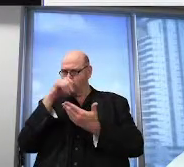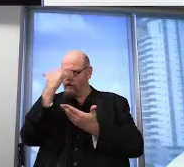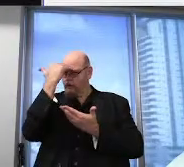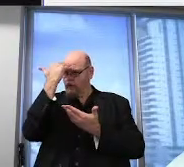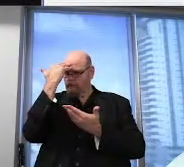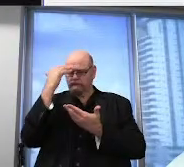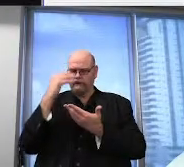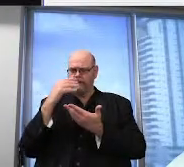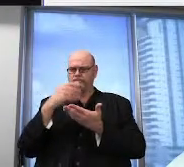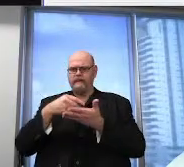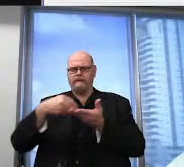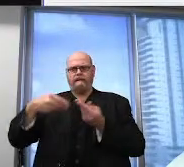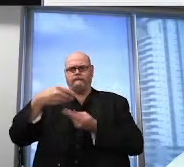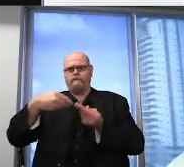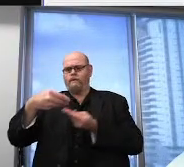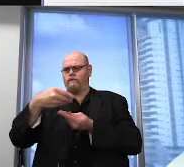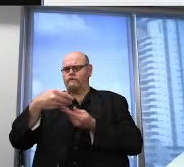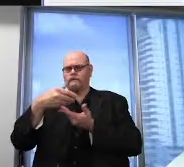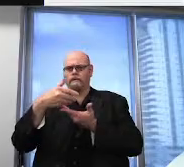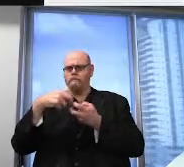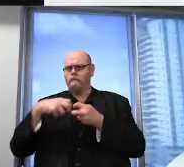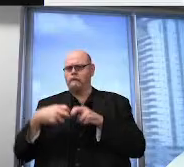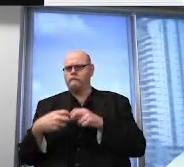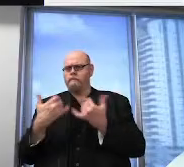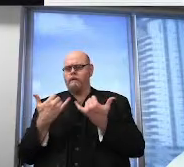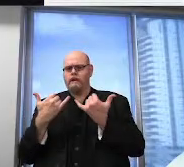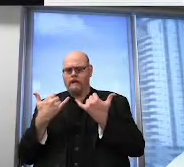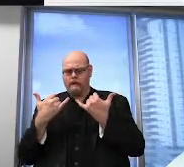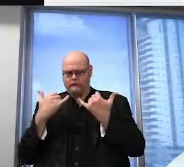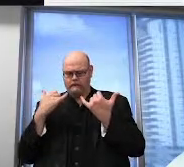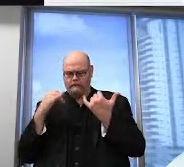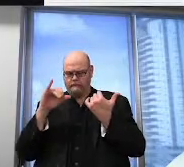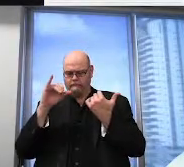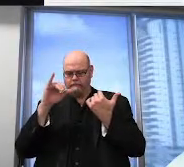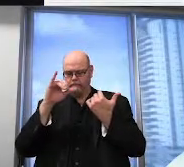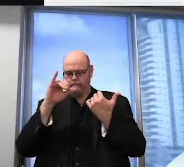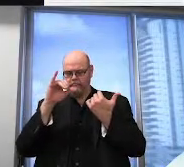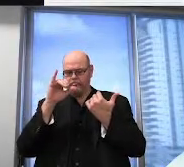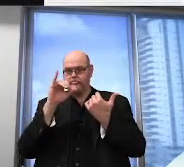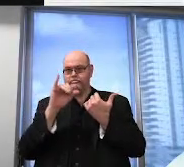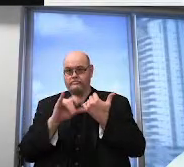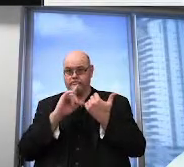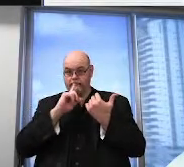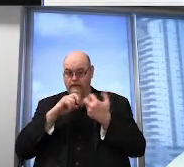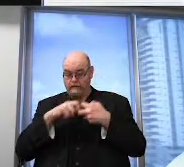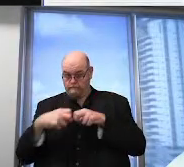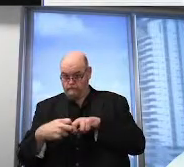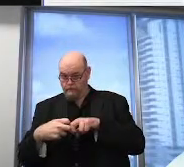whether the cash flow problem that Mr. Burgermeister is referring to is a problem